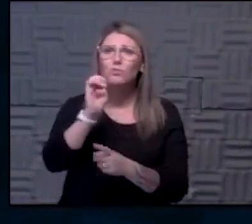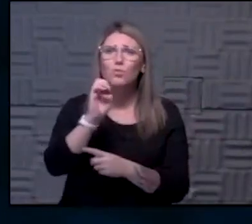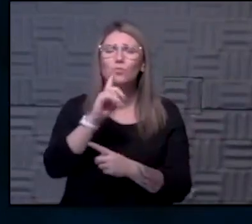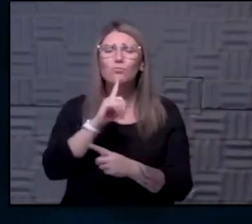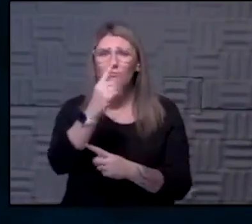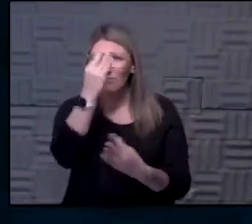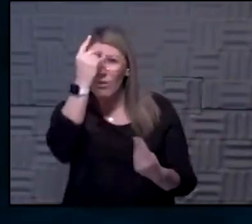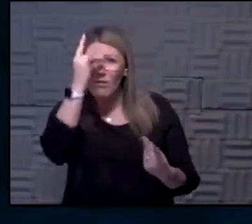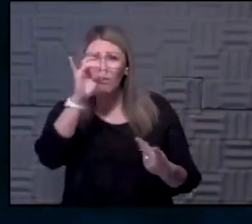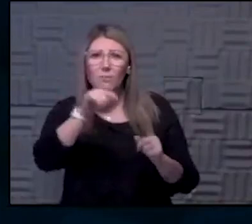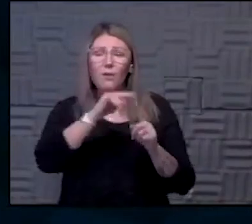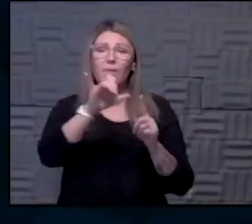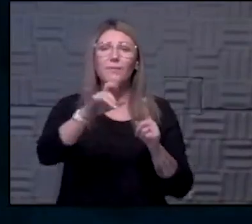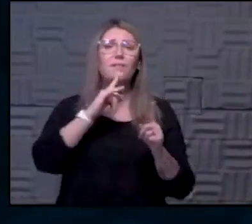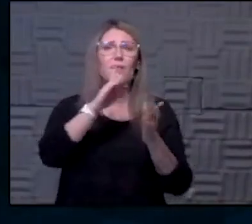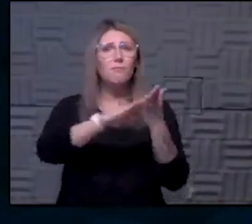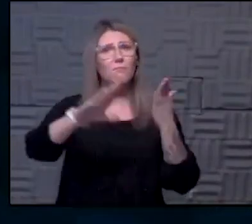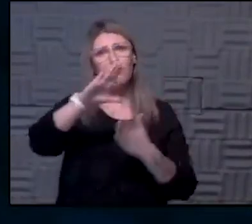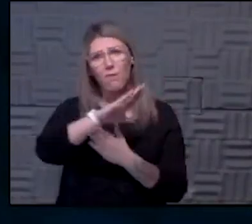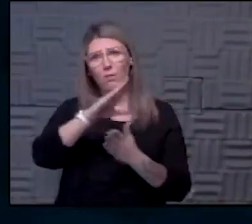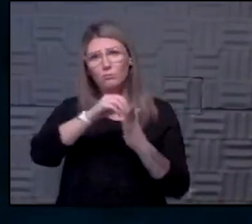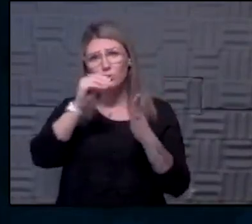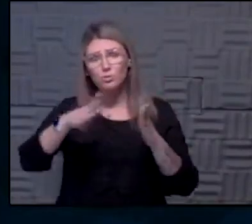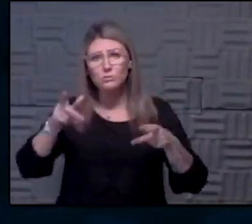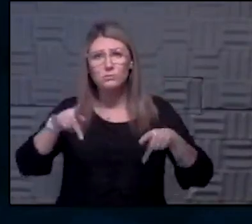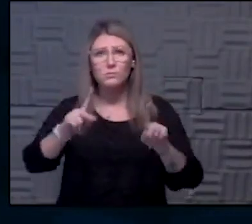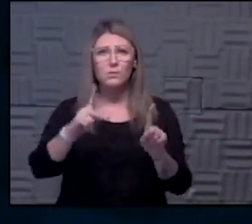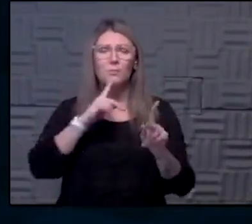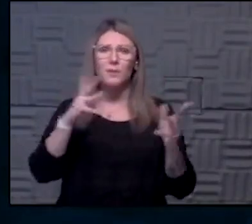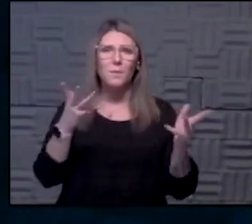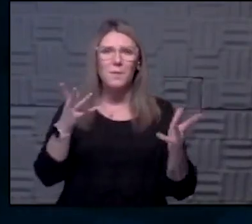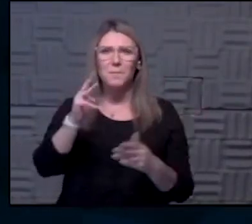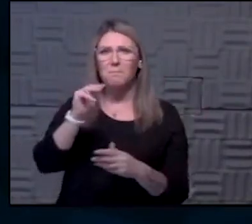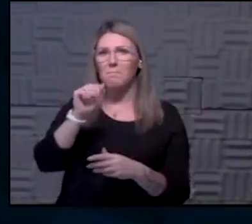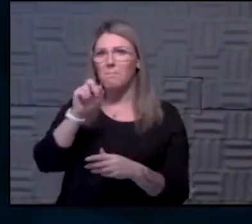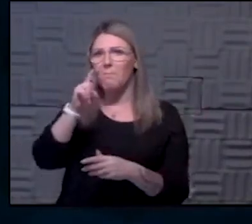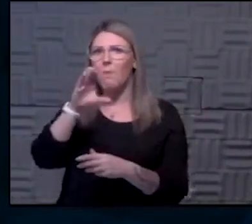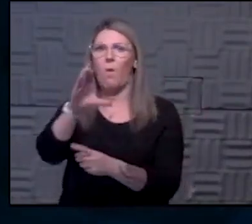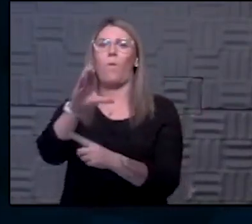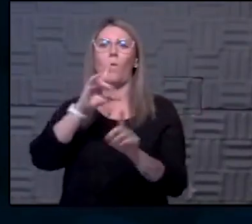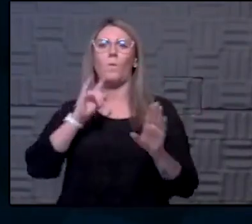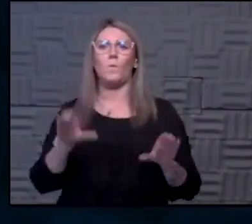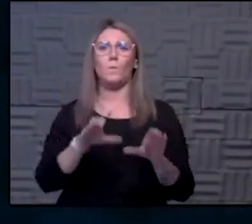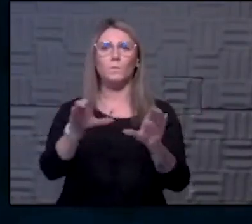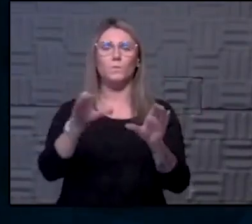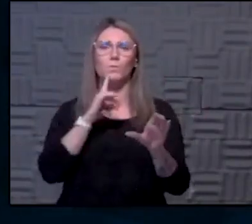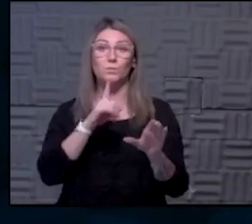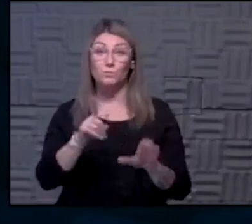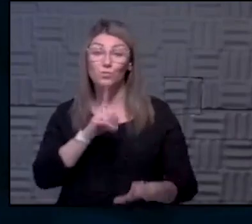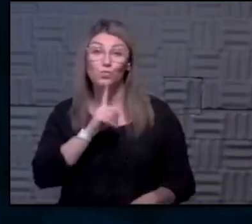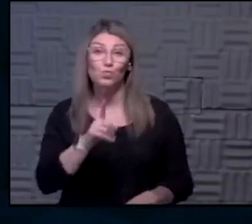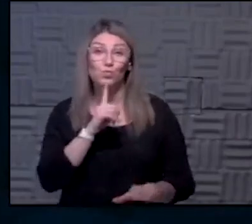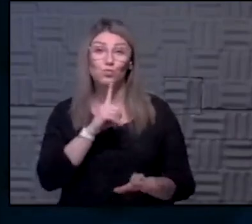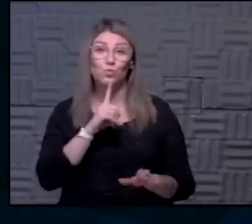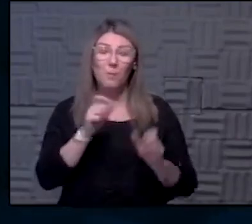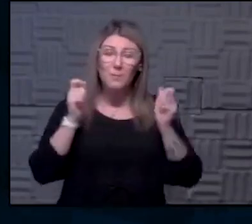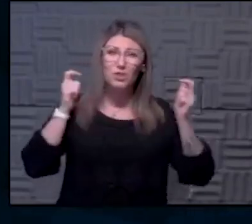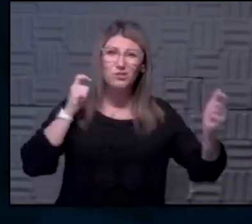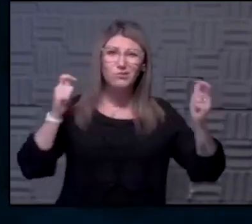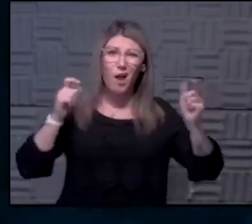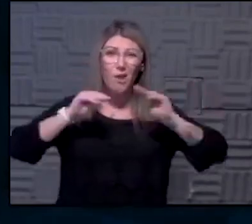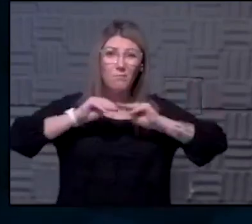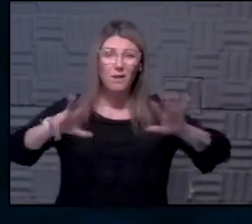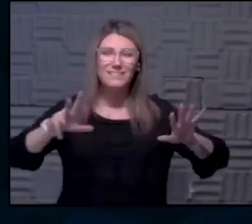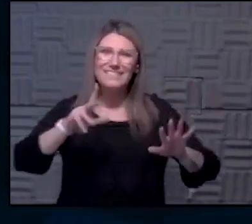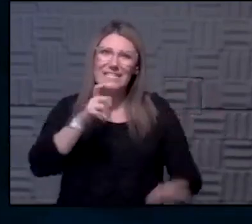When do you think the college kids are going to get that opportunity? And what's MARC doing to help make sure we're ready to do truly mass vaccination. Because right